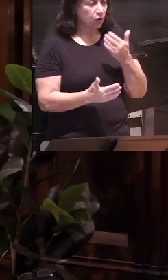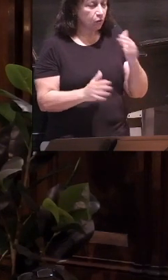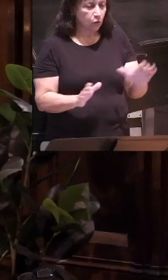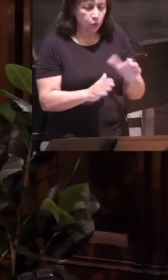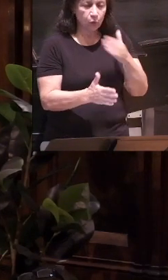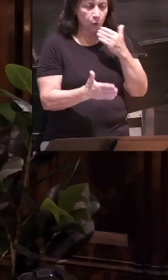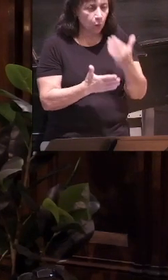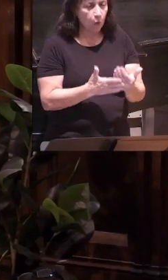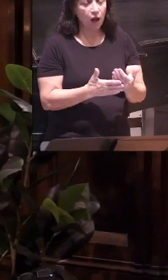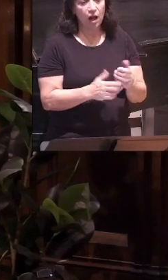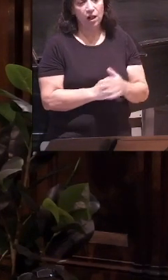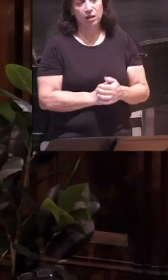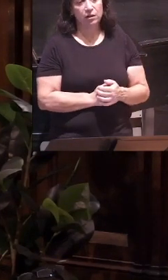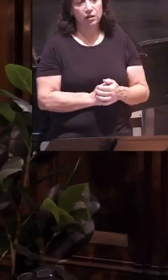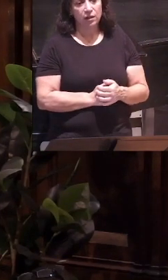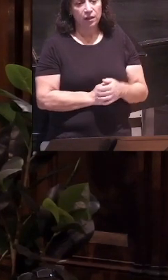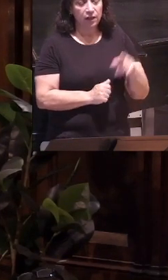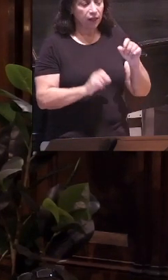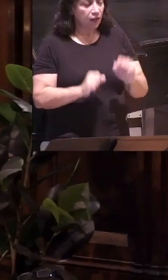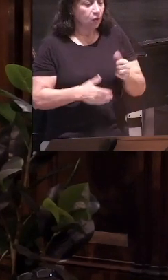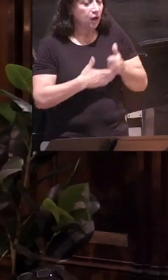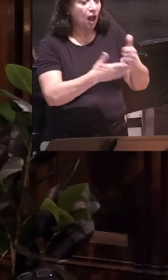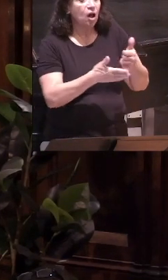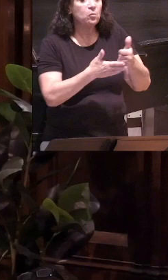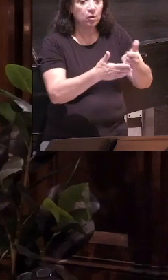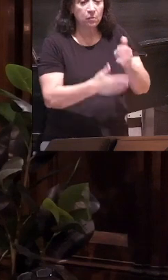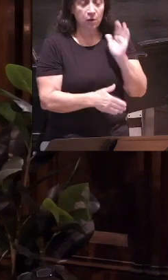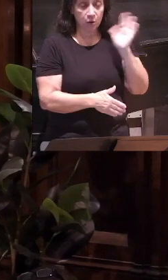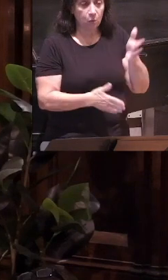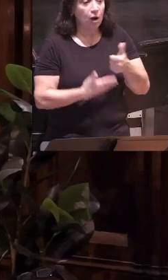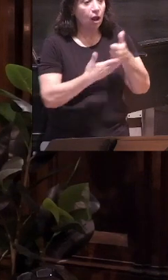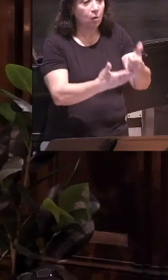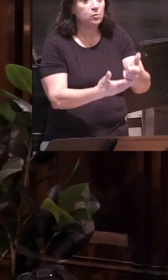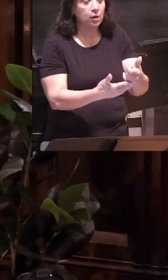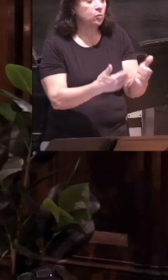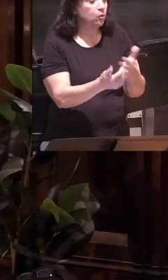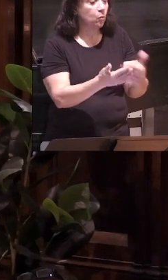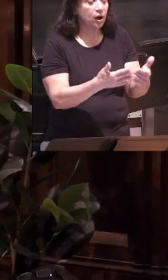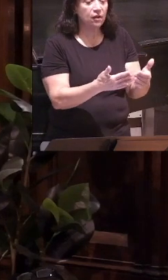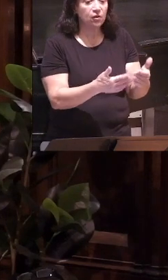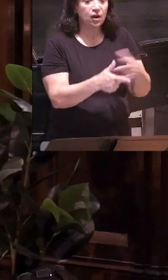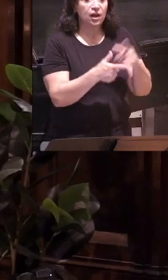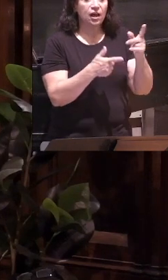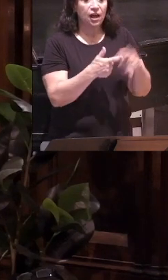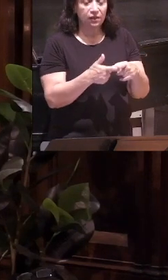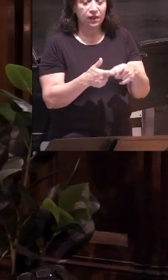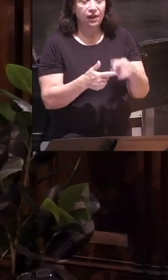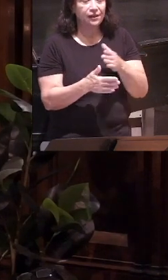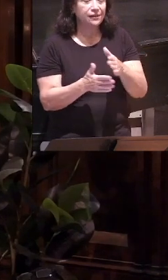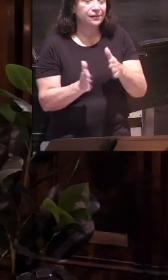doing, how he could help them and he would help them. And then he turned to Tammy.